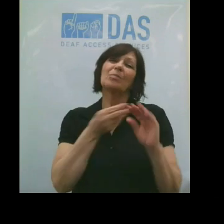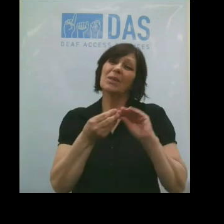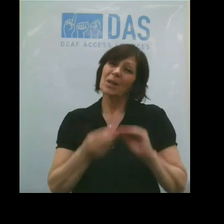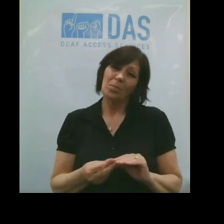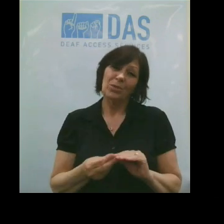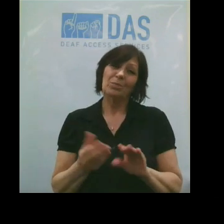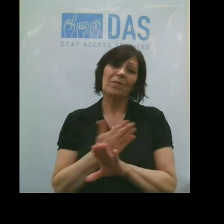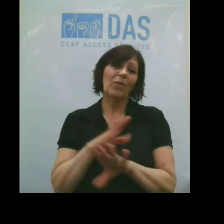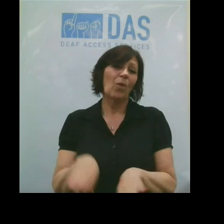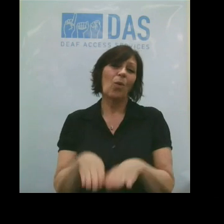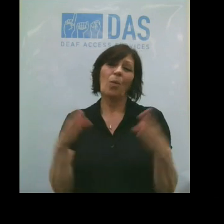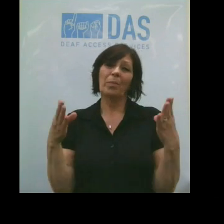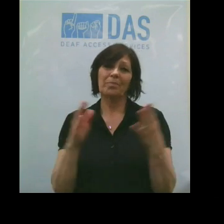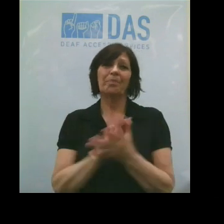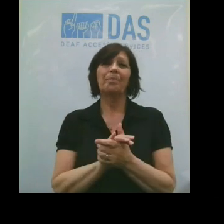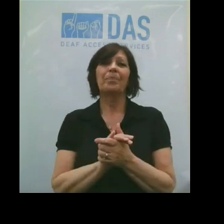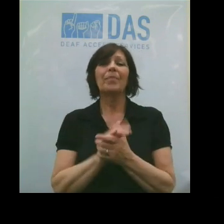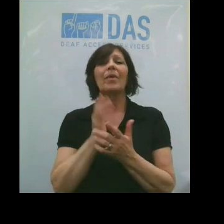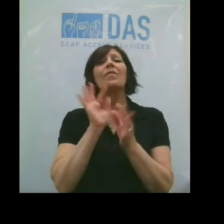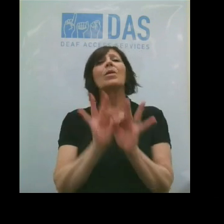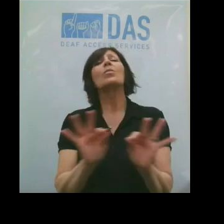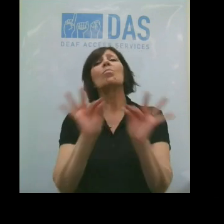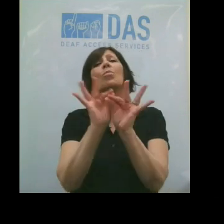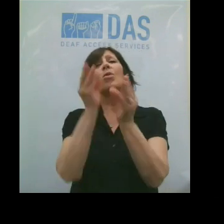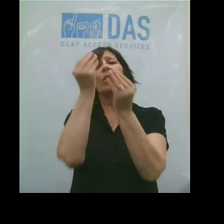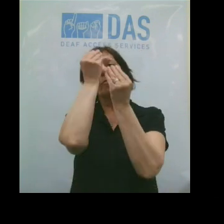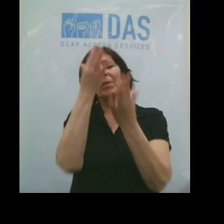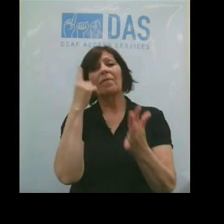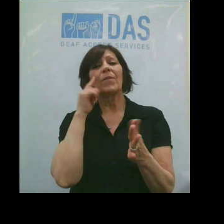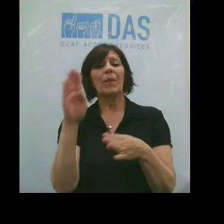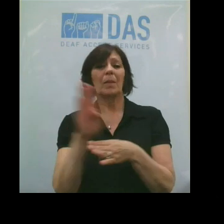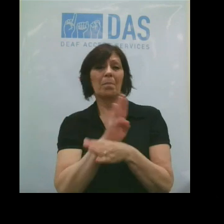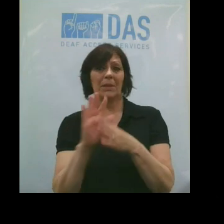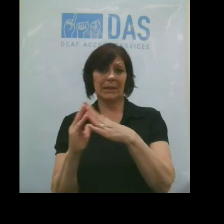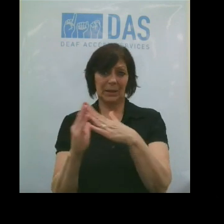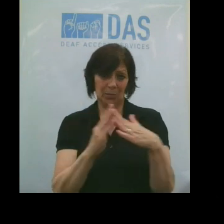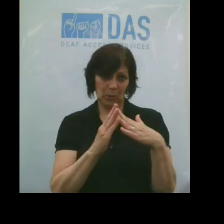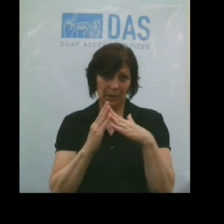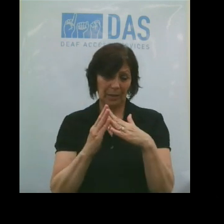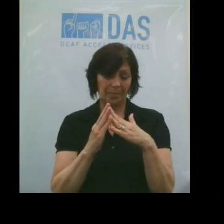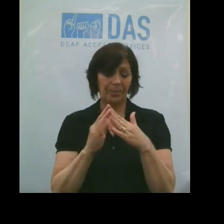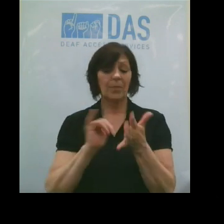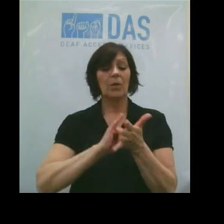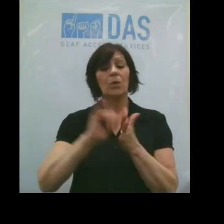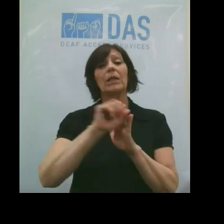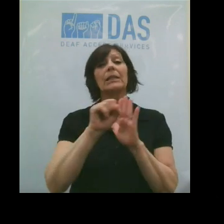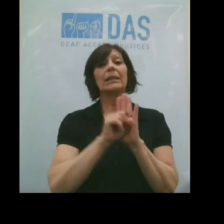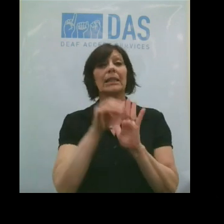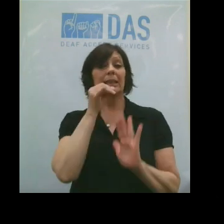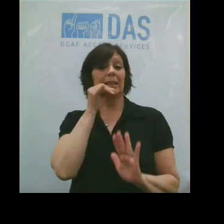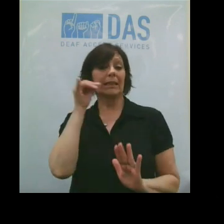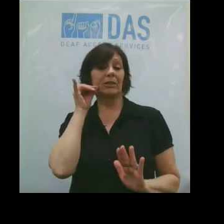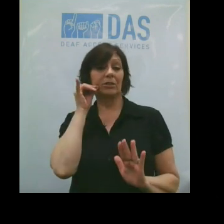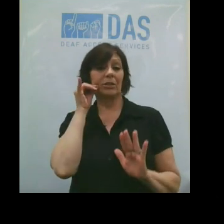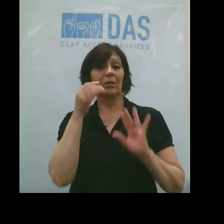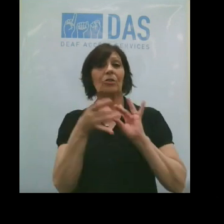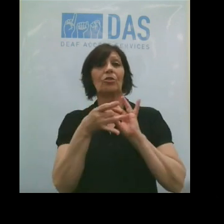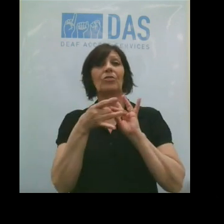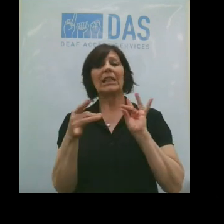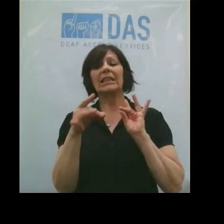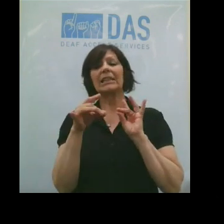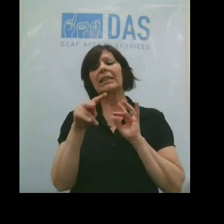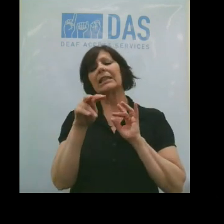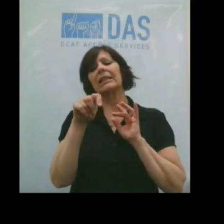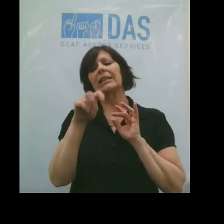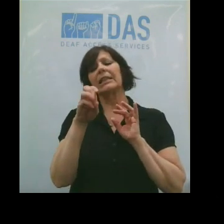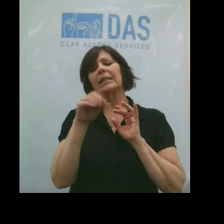reopening. I do have some important information for our members of the business community. New York State yesterday released a template